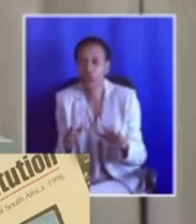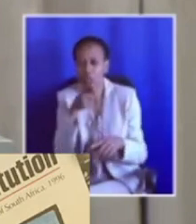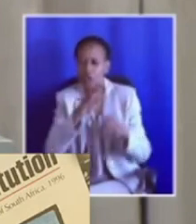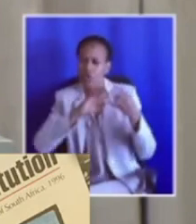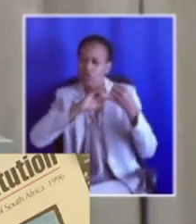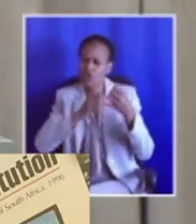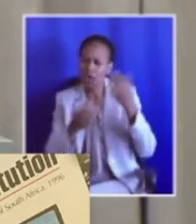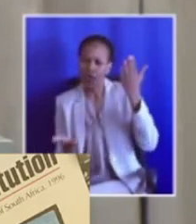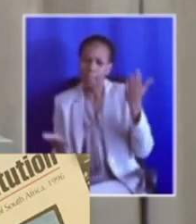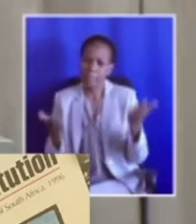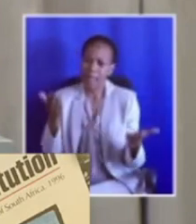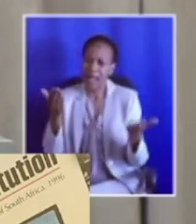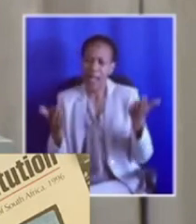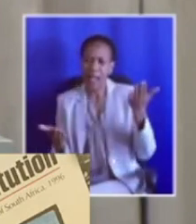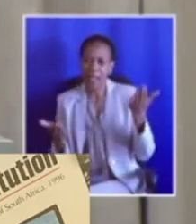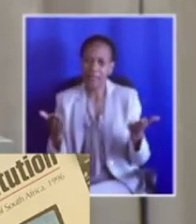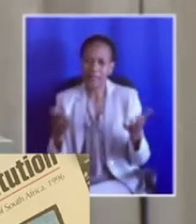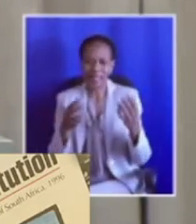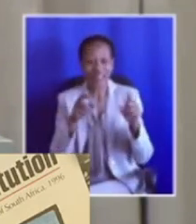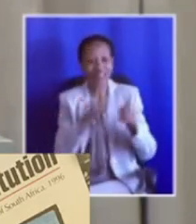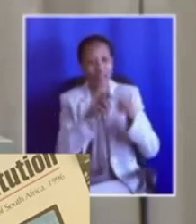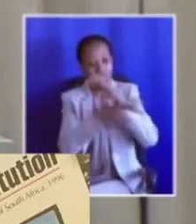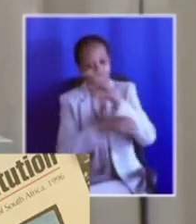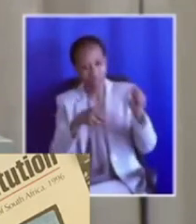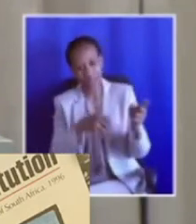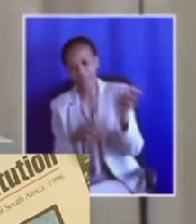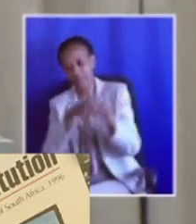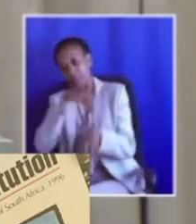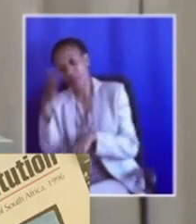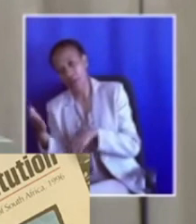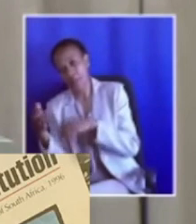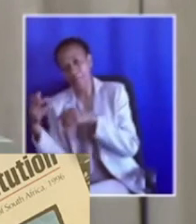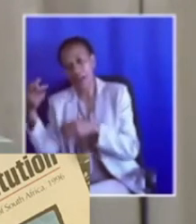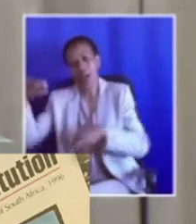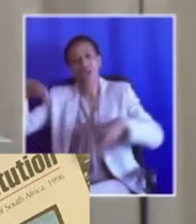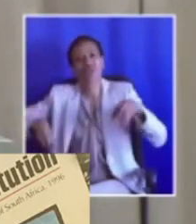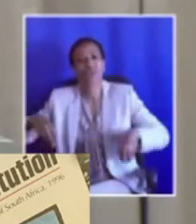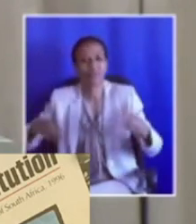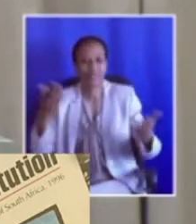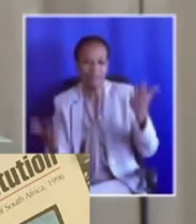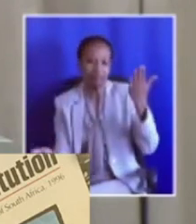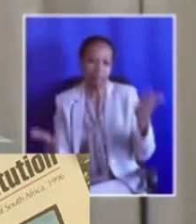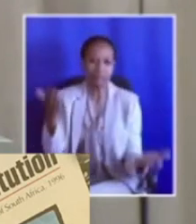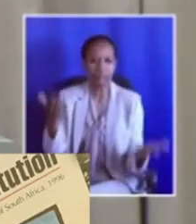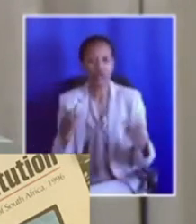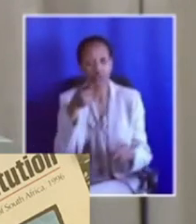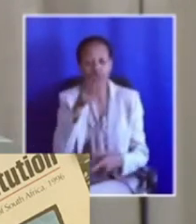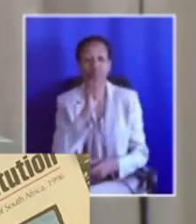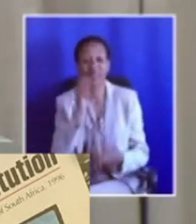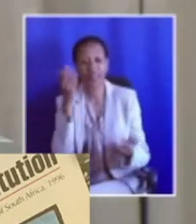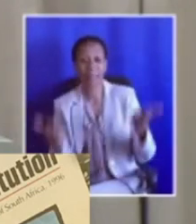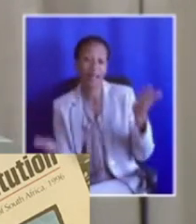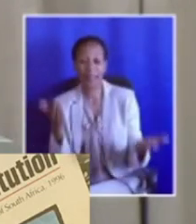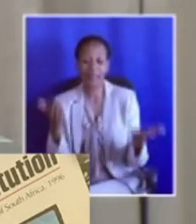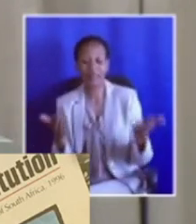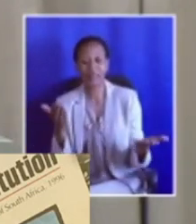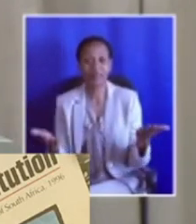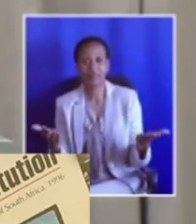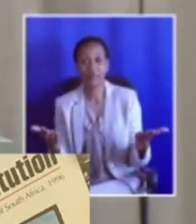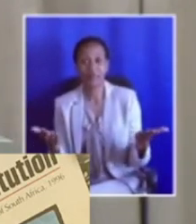balance between outright theft and corruption through tenderpreneurs. That is the balance that you apply in land